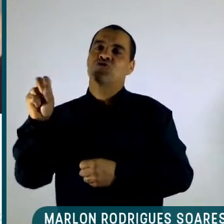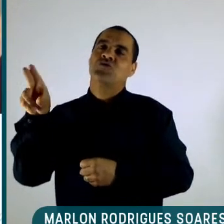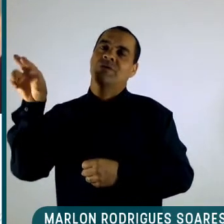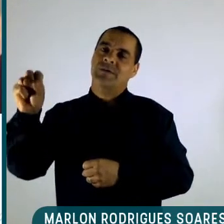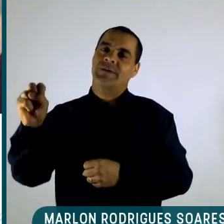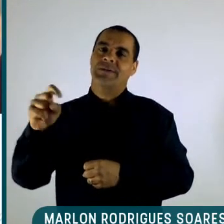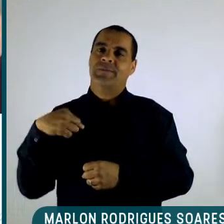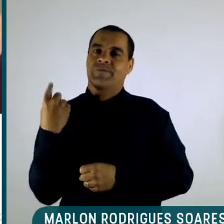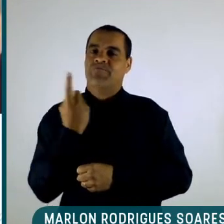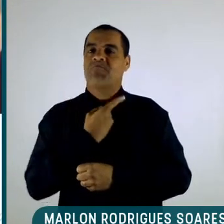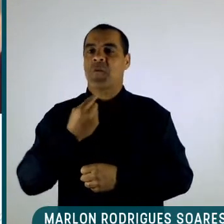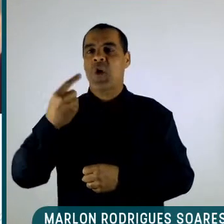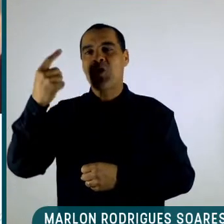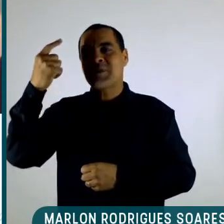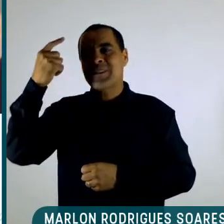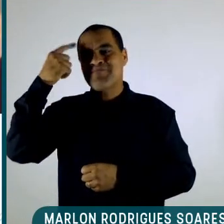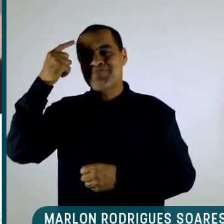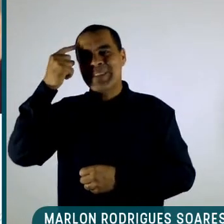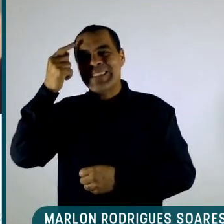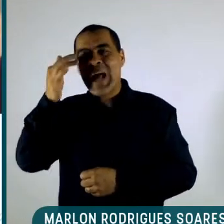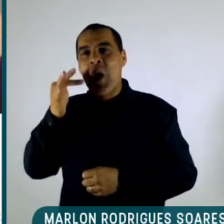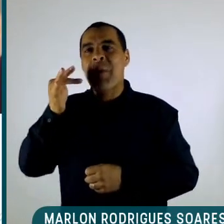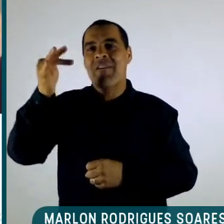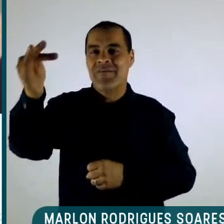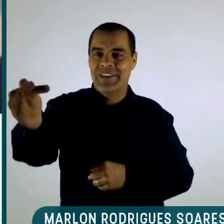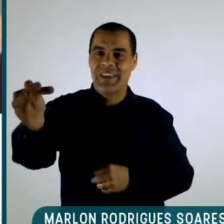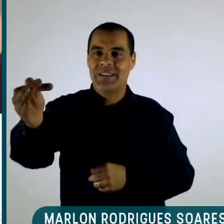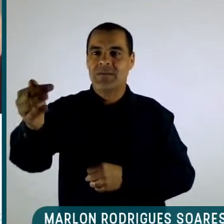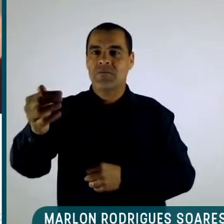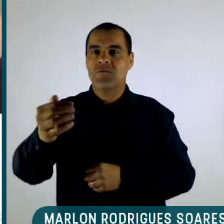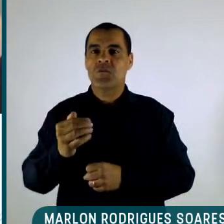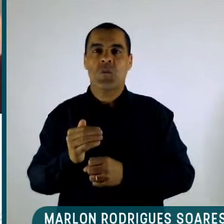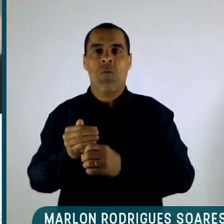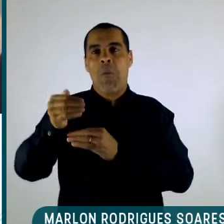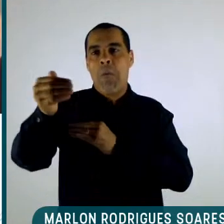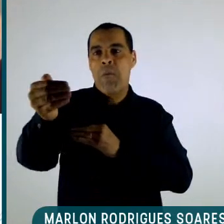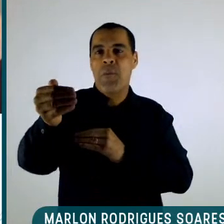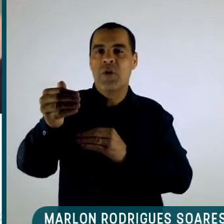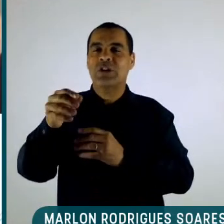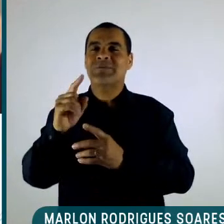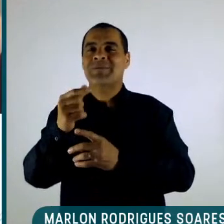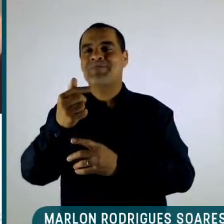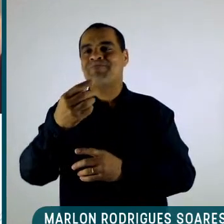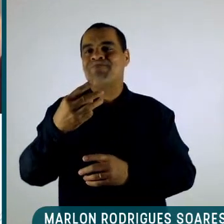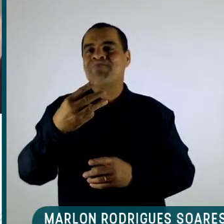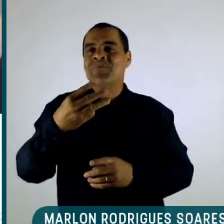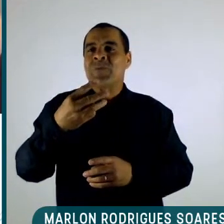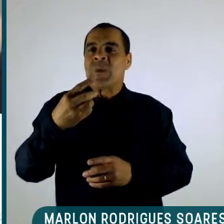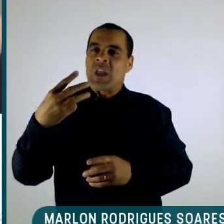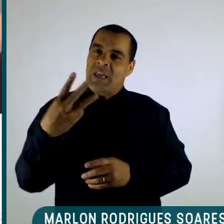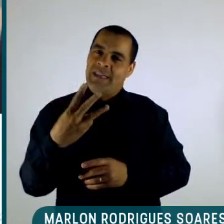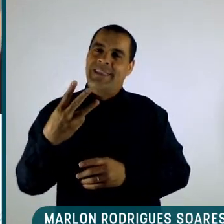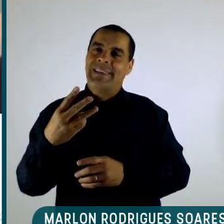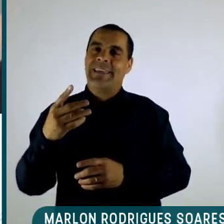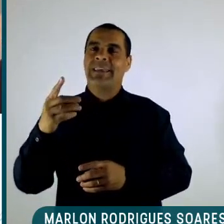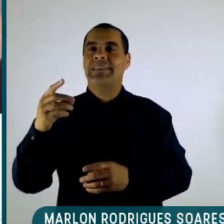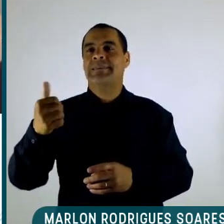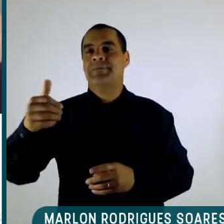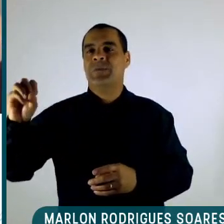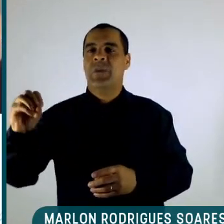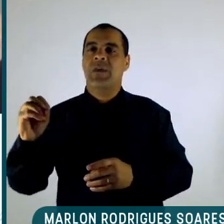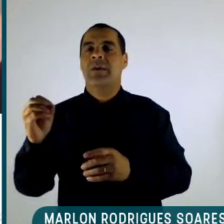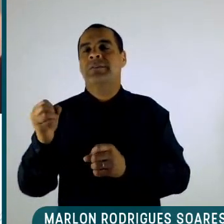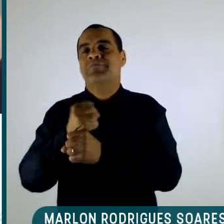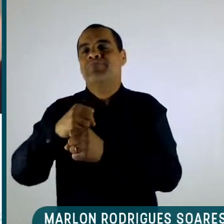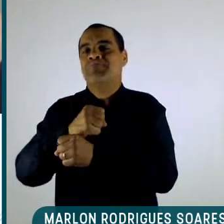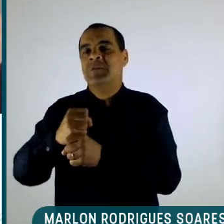faced throughout this 32 years of existence. But now thinking in the following 30 years, what does the